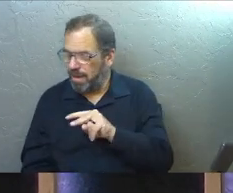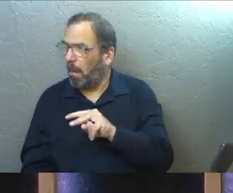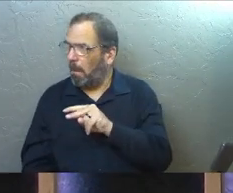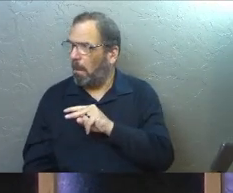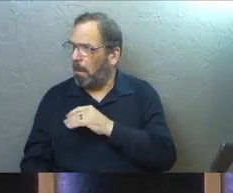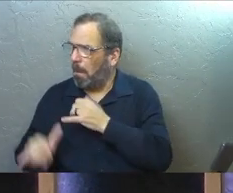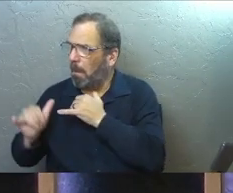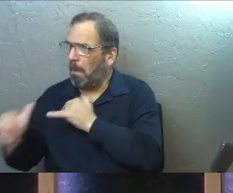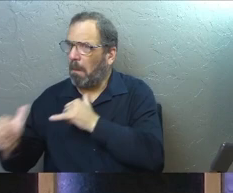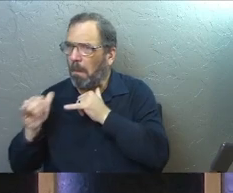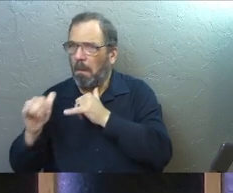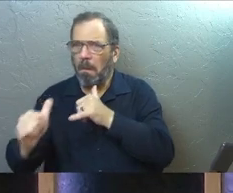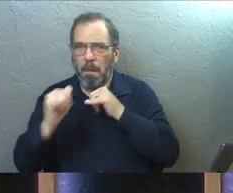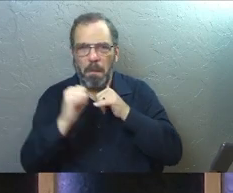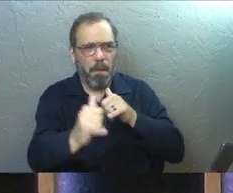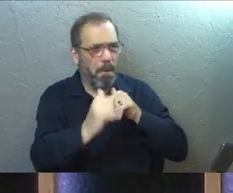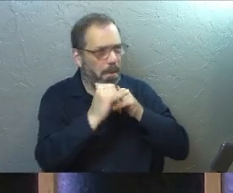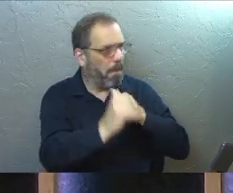company.